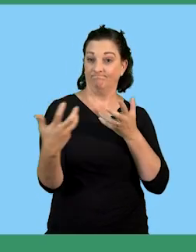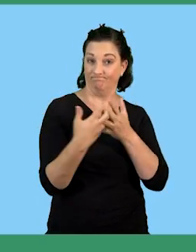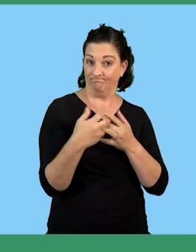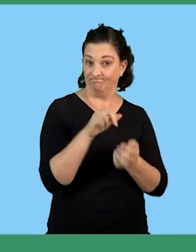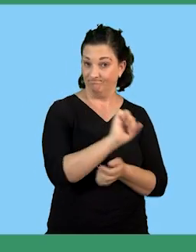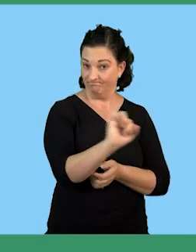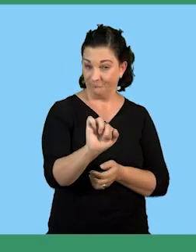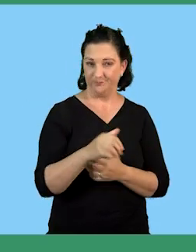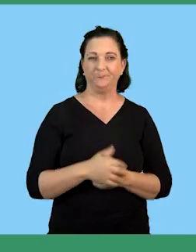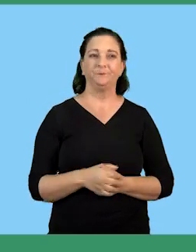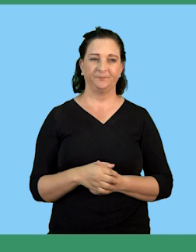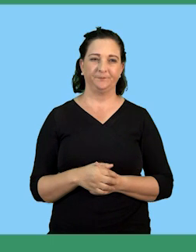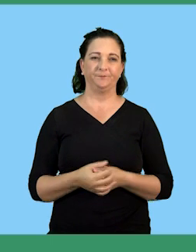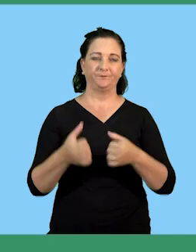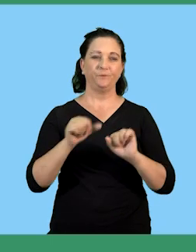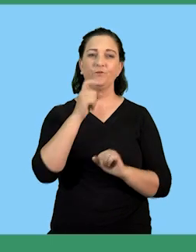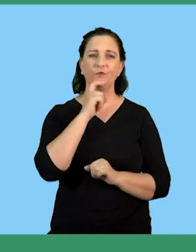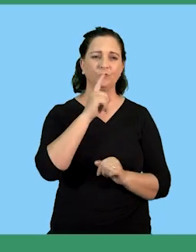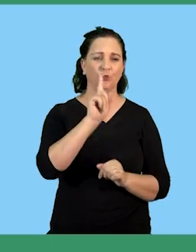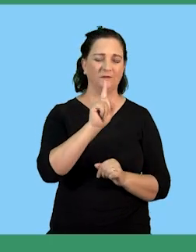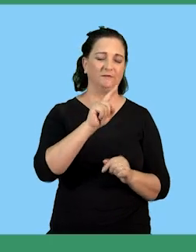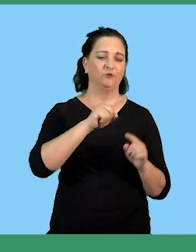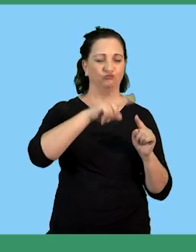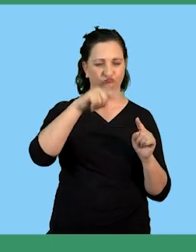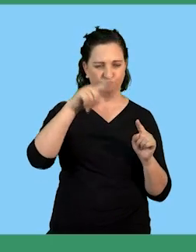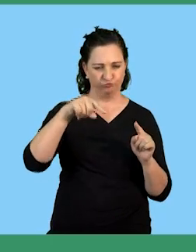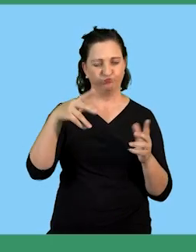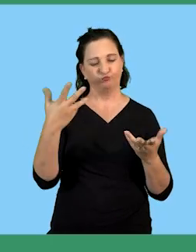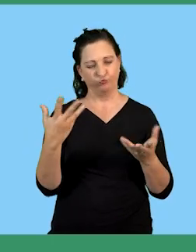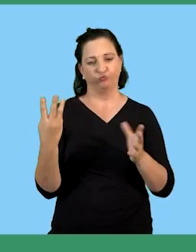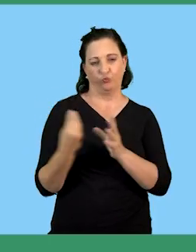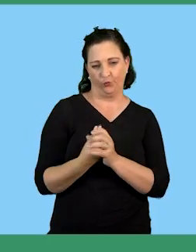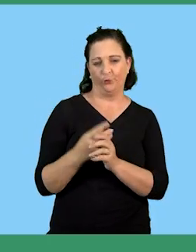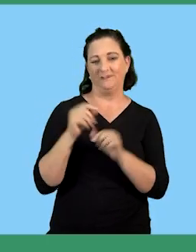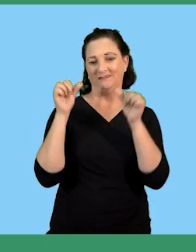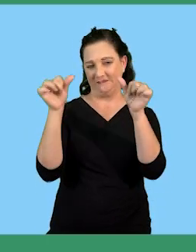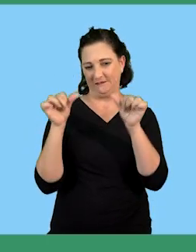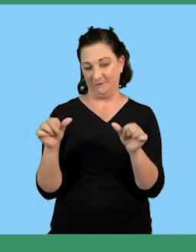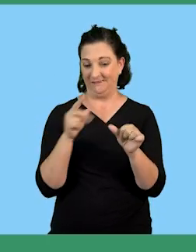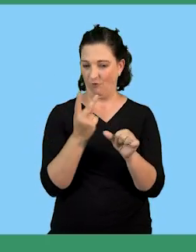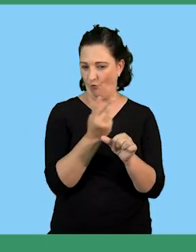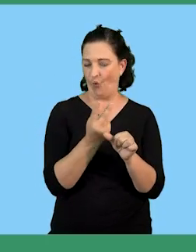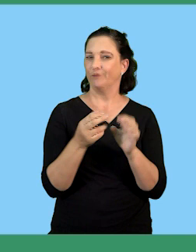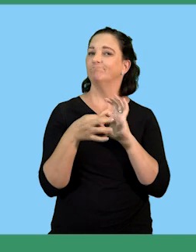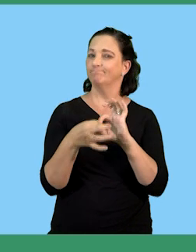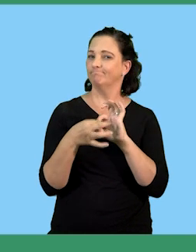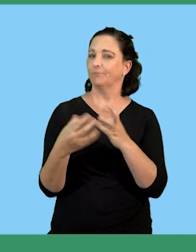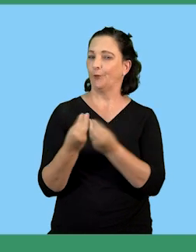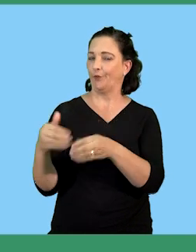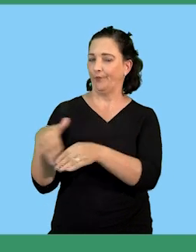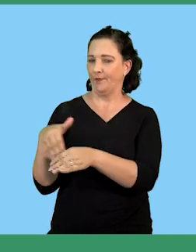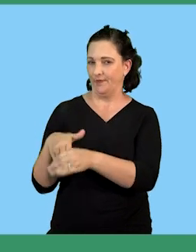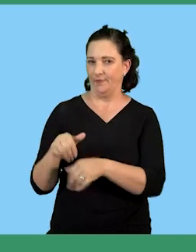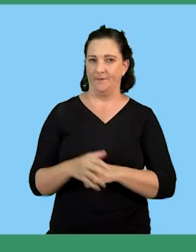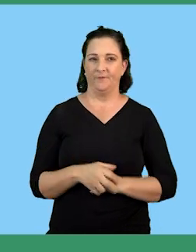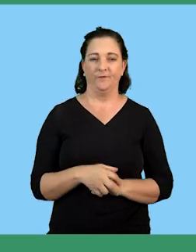to be relevant. He used graphics and images related to the content. After